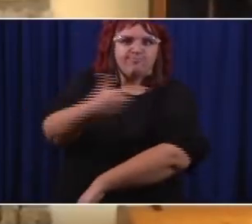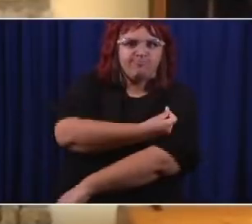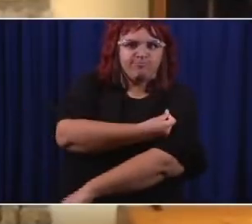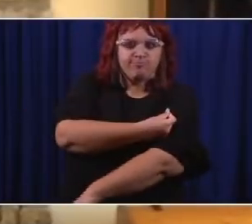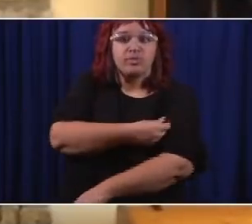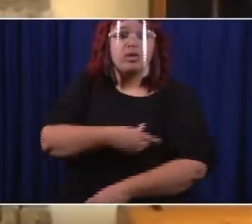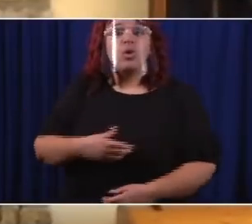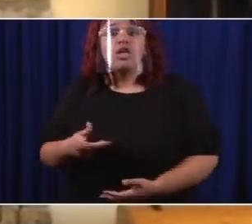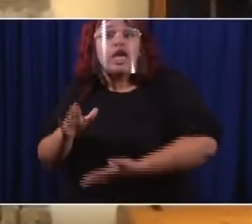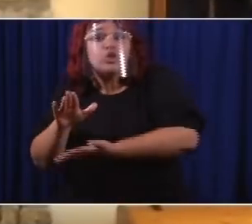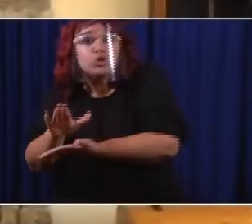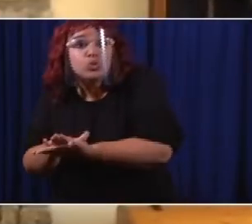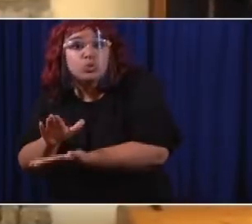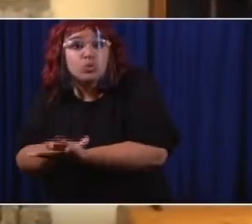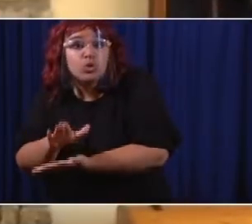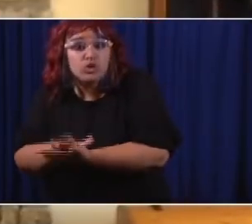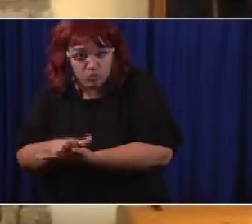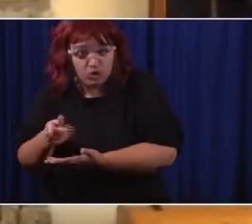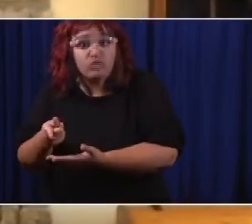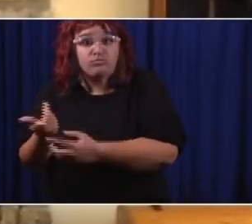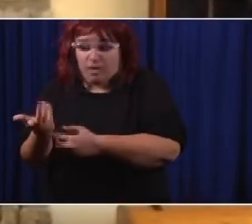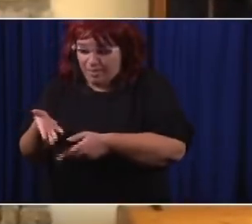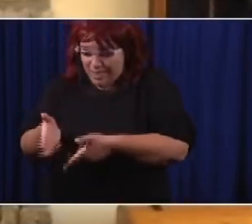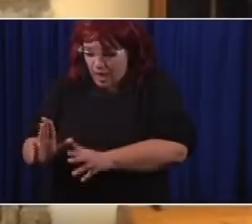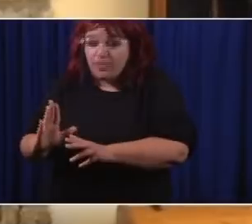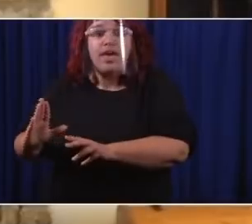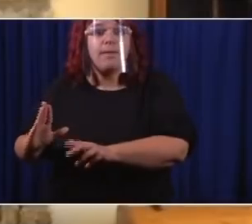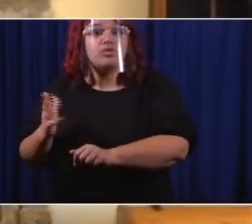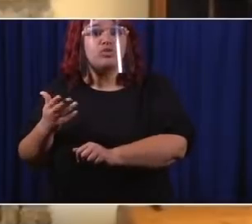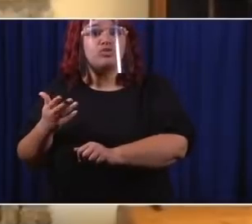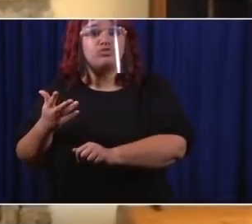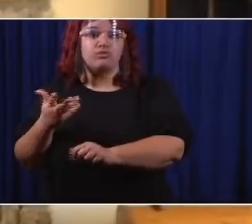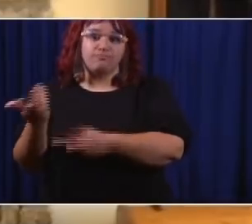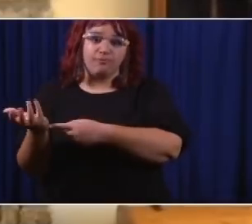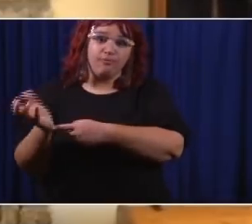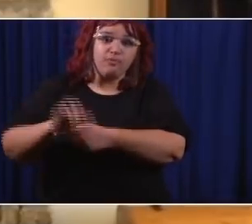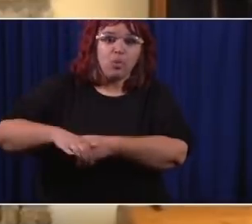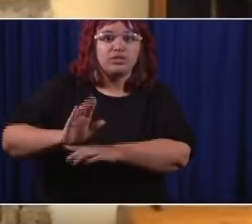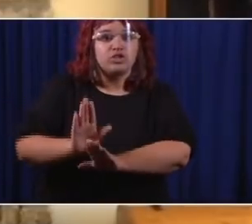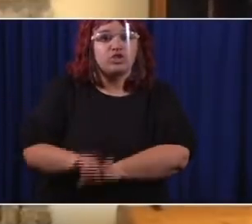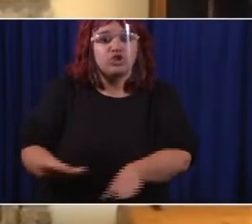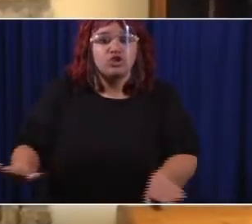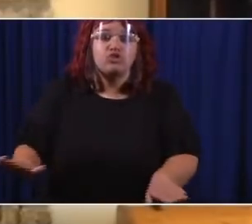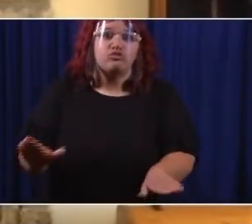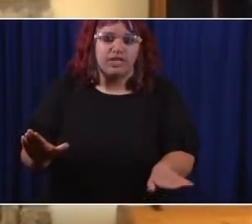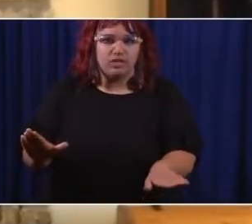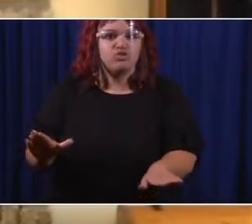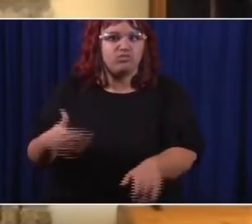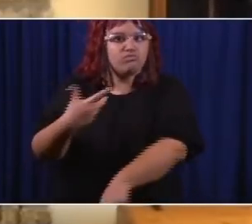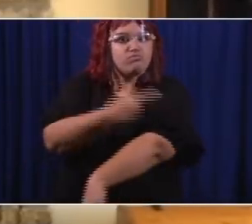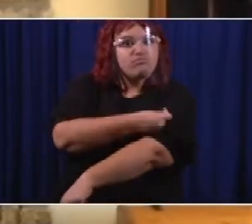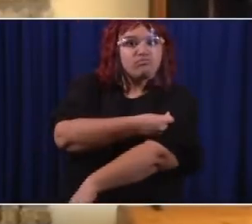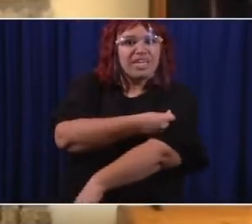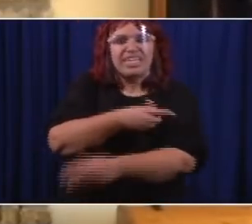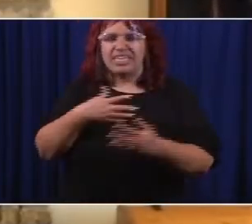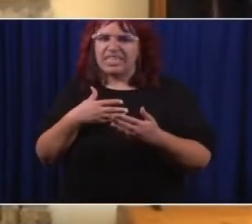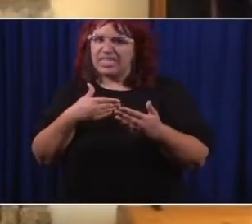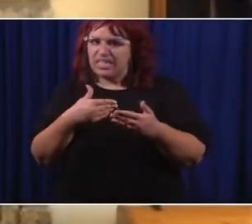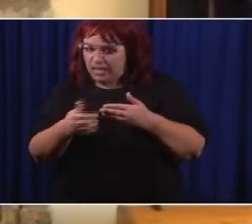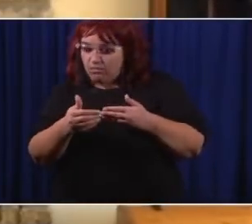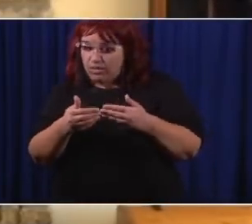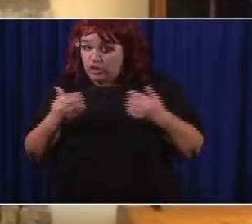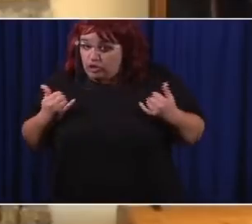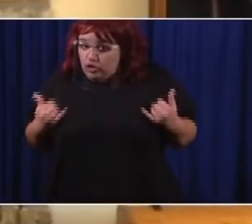customers? And will you allow schools to press for vaccines for kids, despite Ohio's existing exemptions for kids K through 12, since many